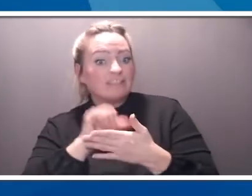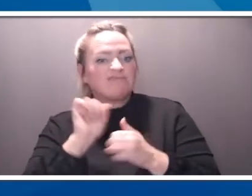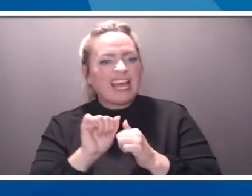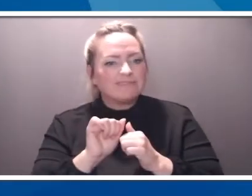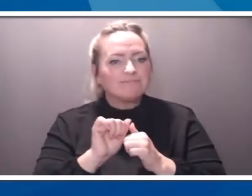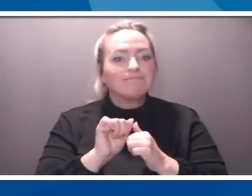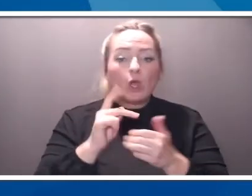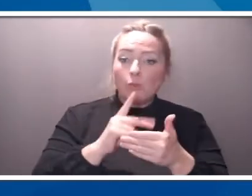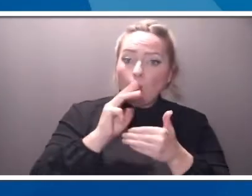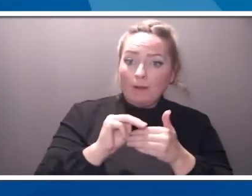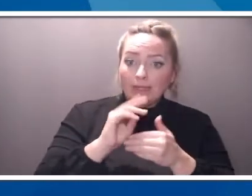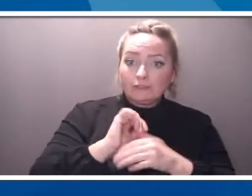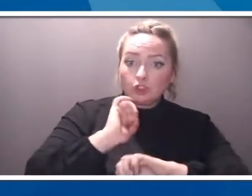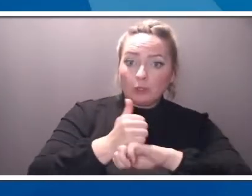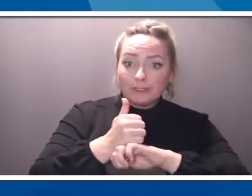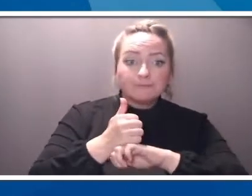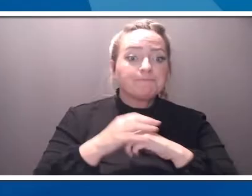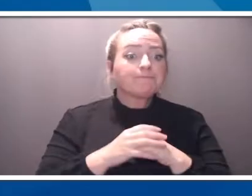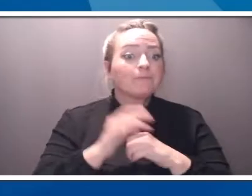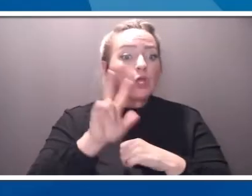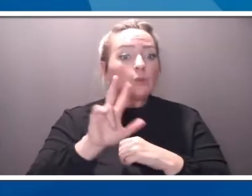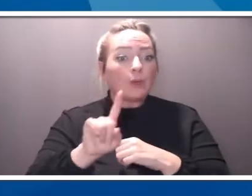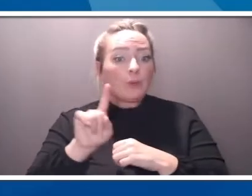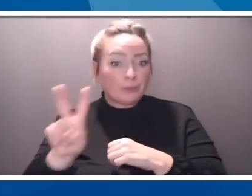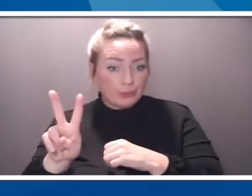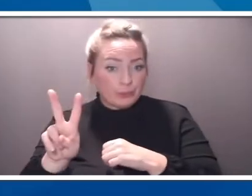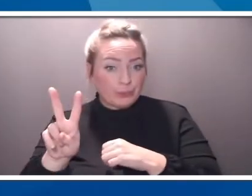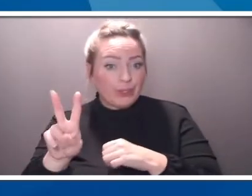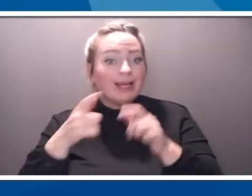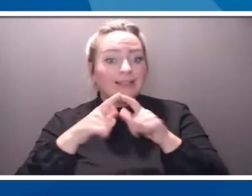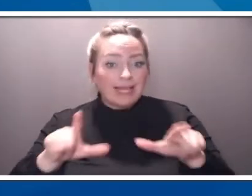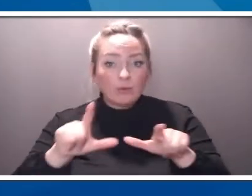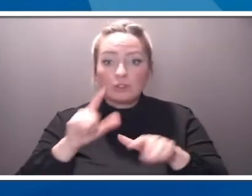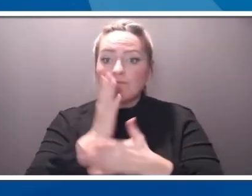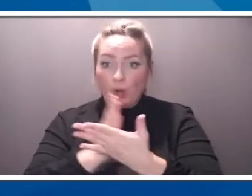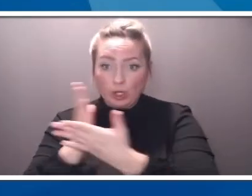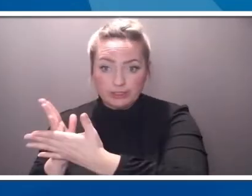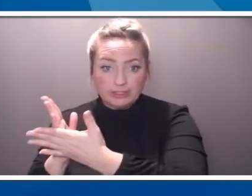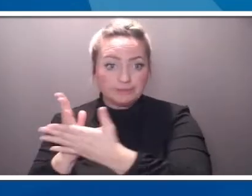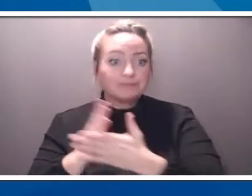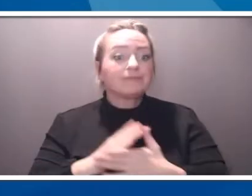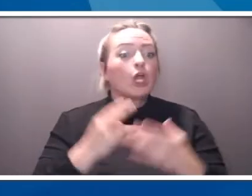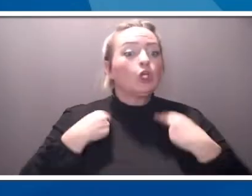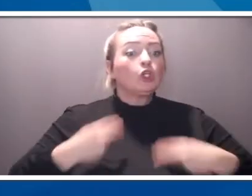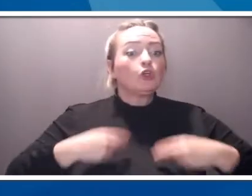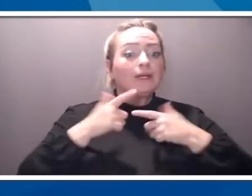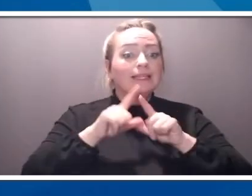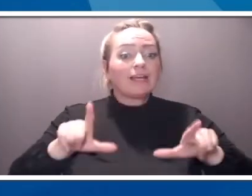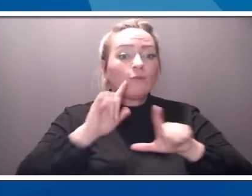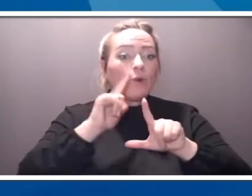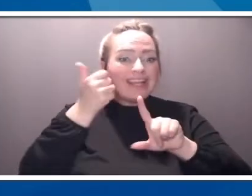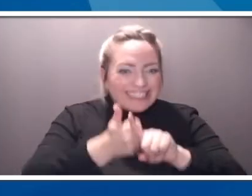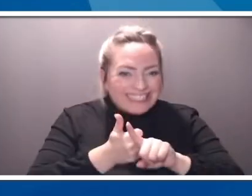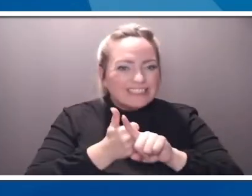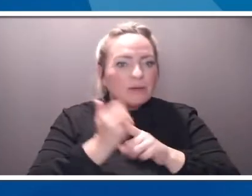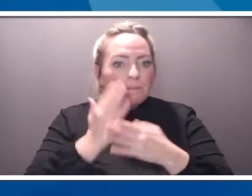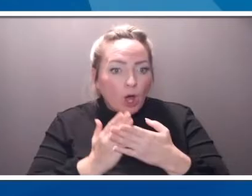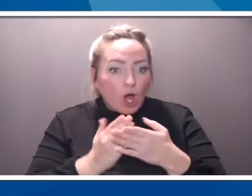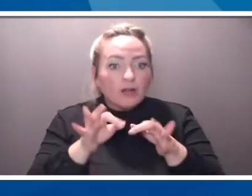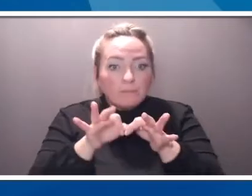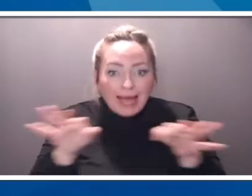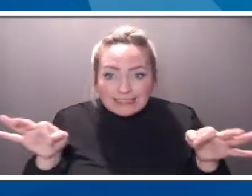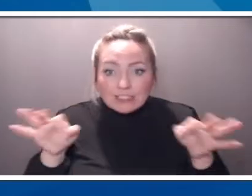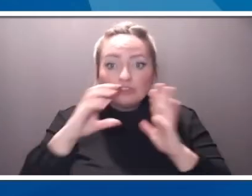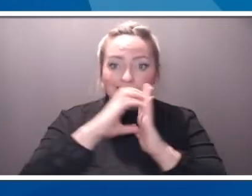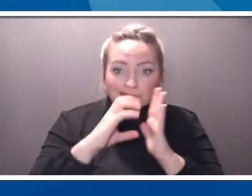of each web page can be programmatically determined. And then there's 312, language of parts. The human language of